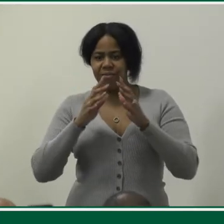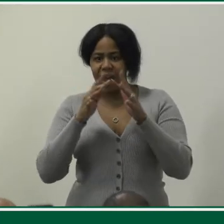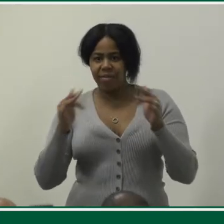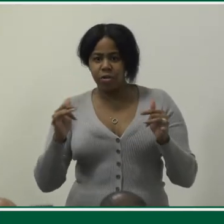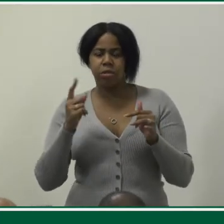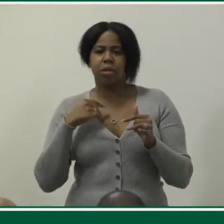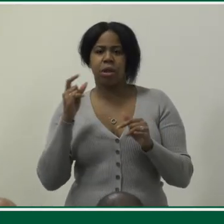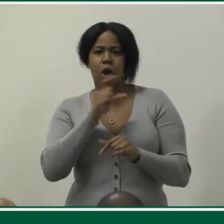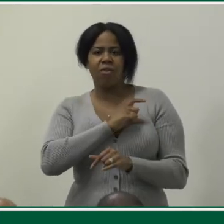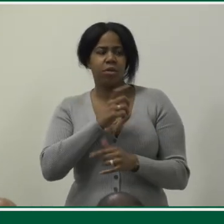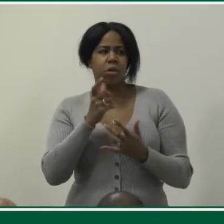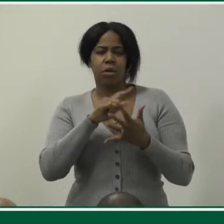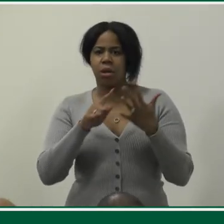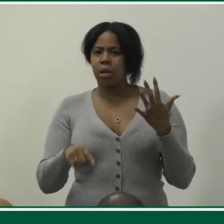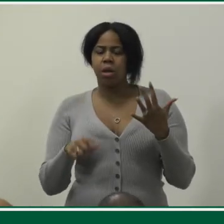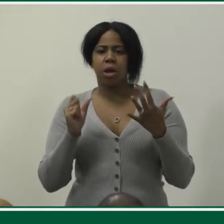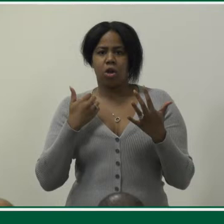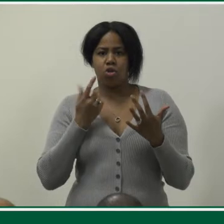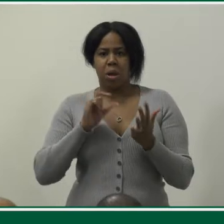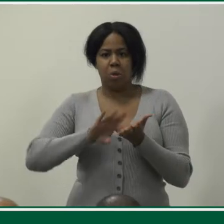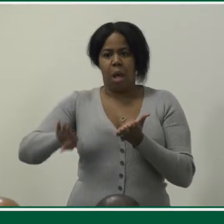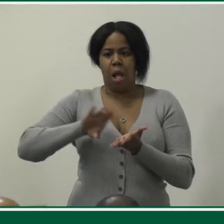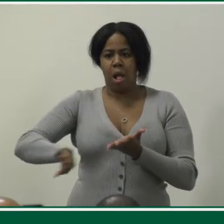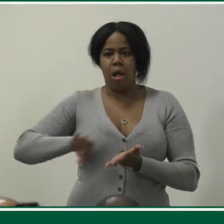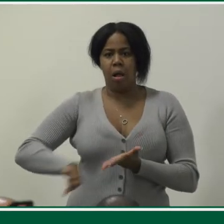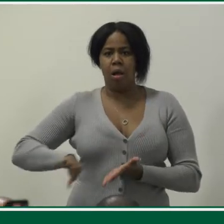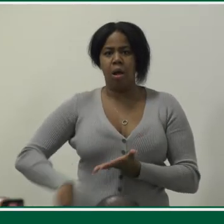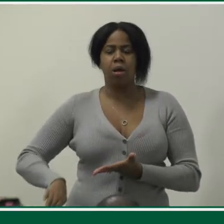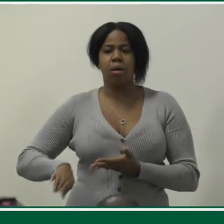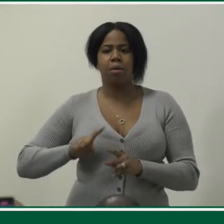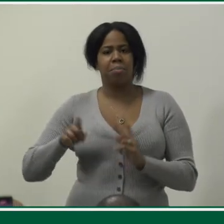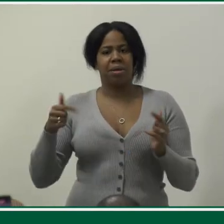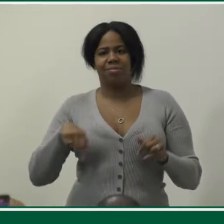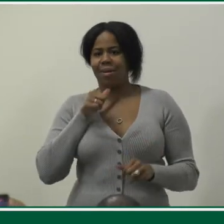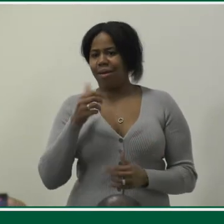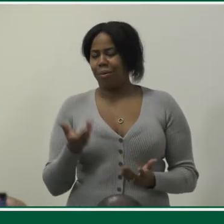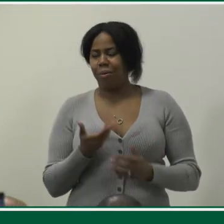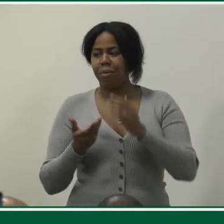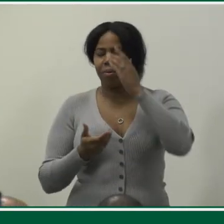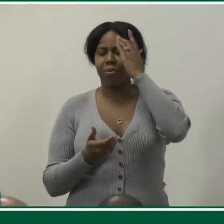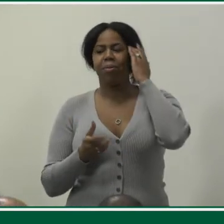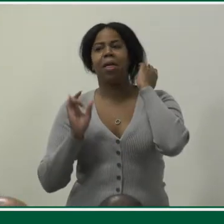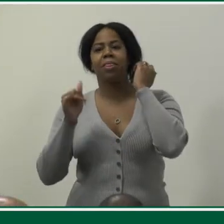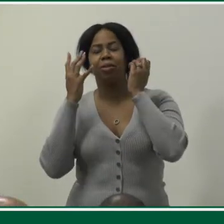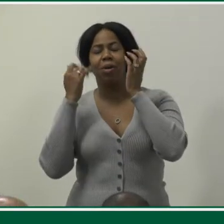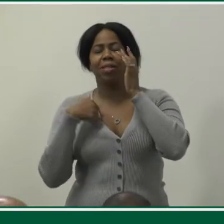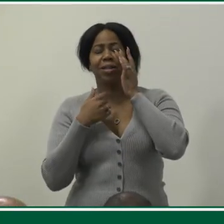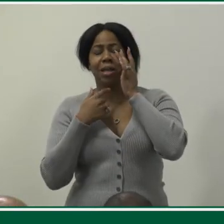so we know that this separates us out. And if you, you know, that's why they say don't read the comments.